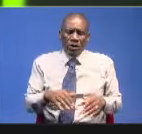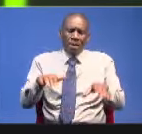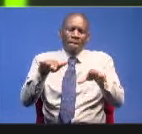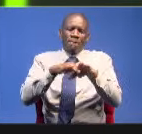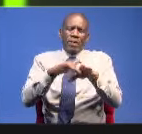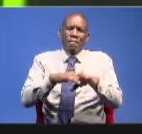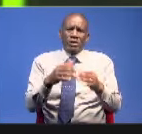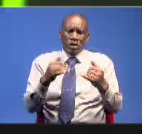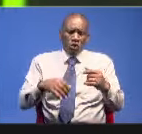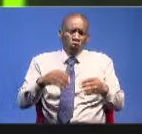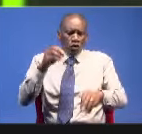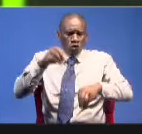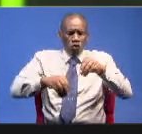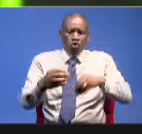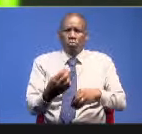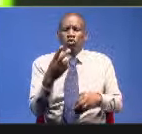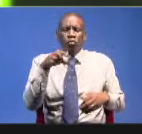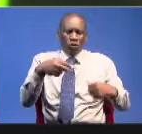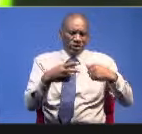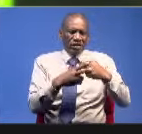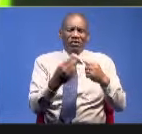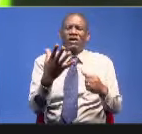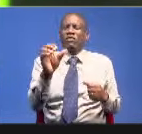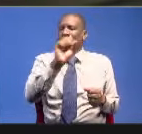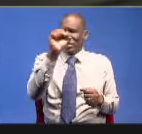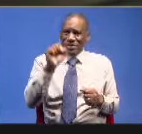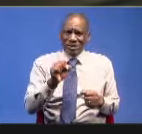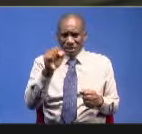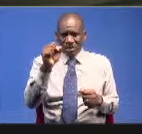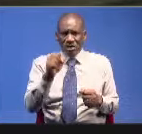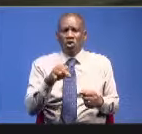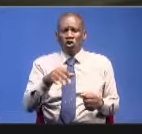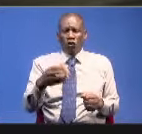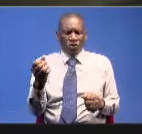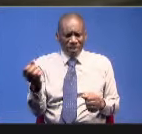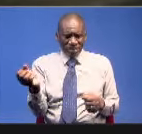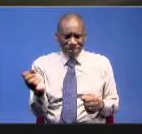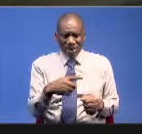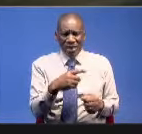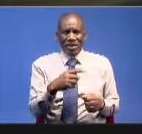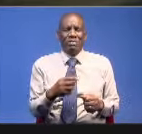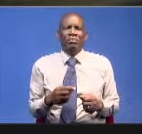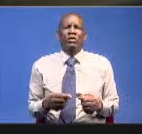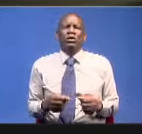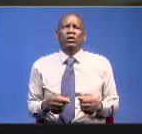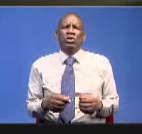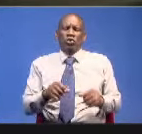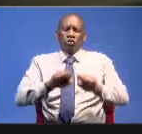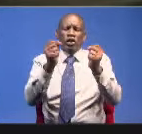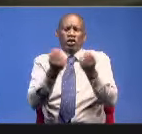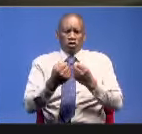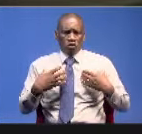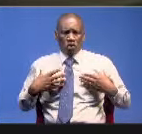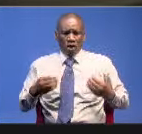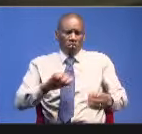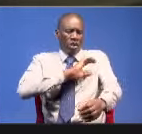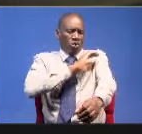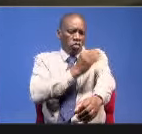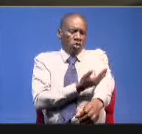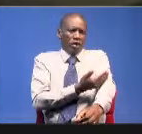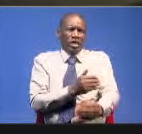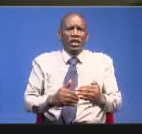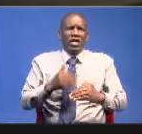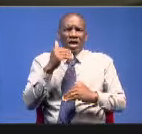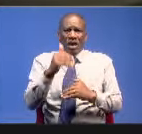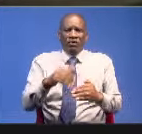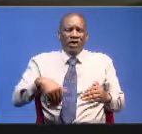will contribute 2.75% of their gross monthly income to the Social Health Authority after